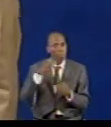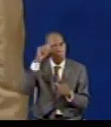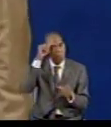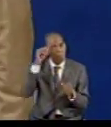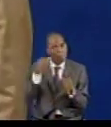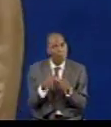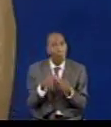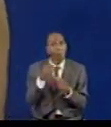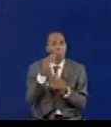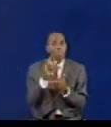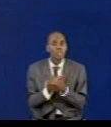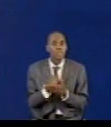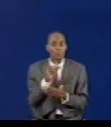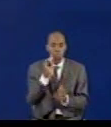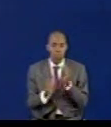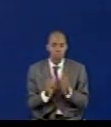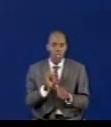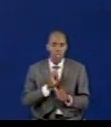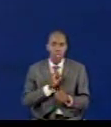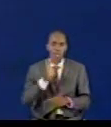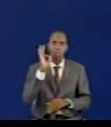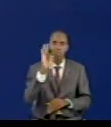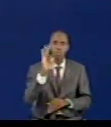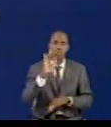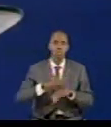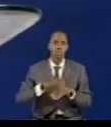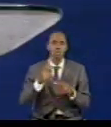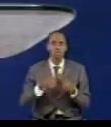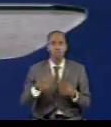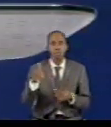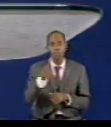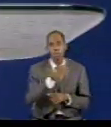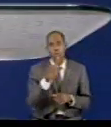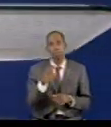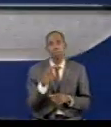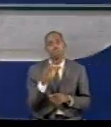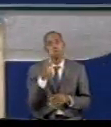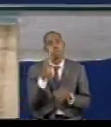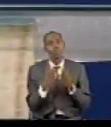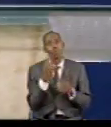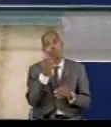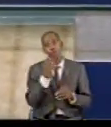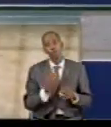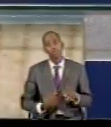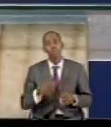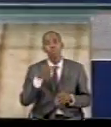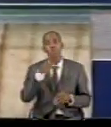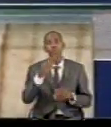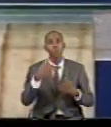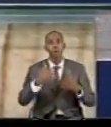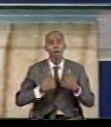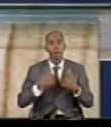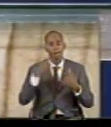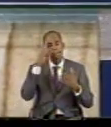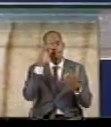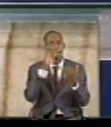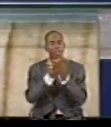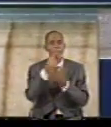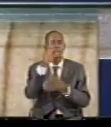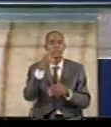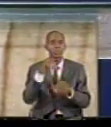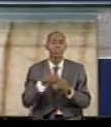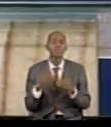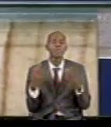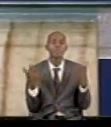that what I preach unto you, unless ye have believed in vain. There's